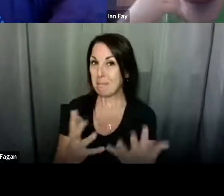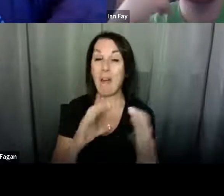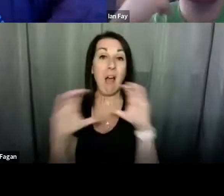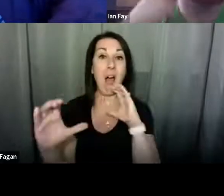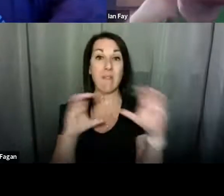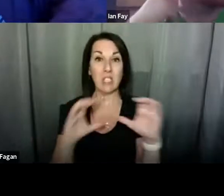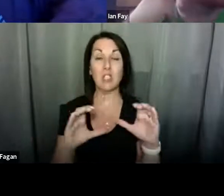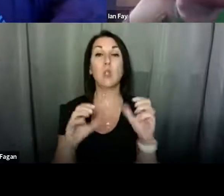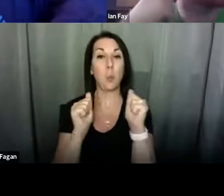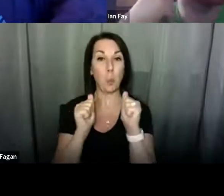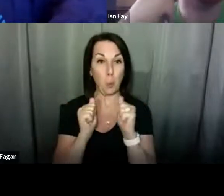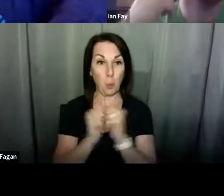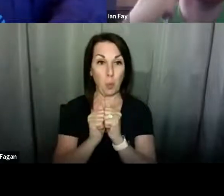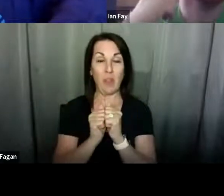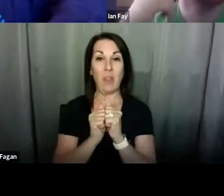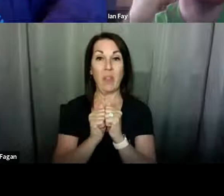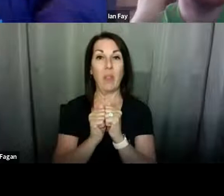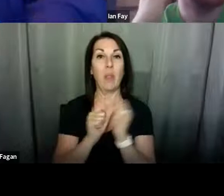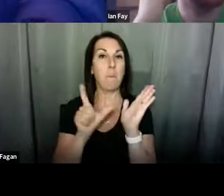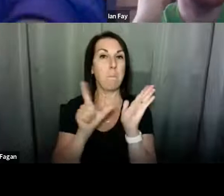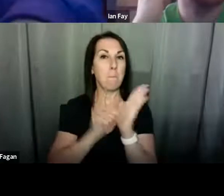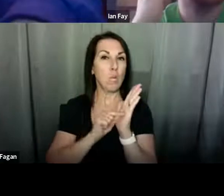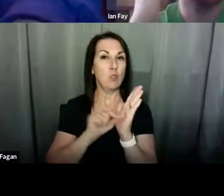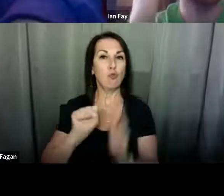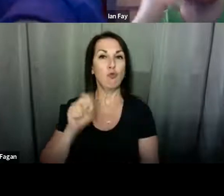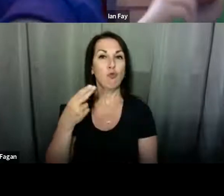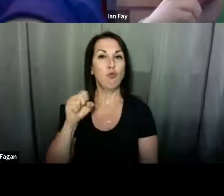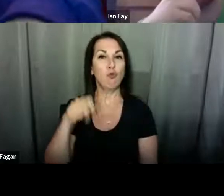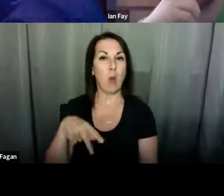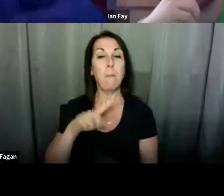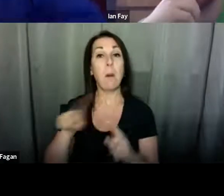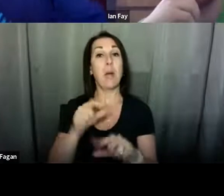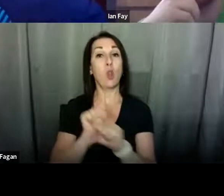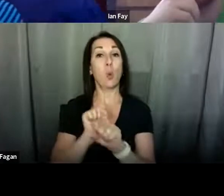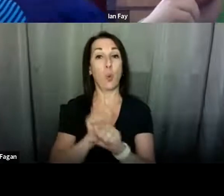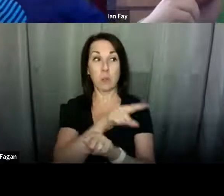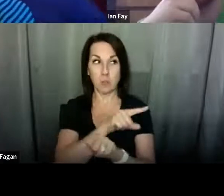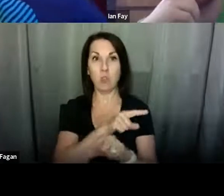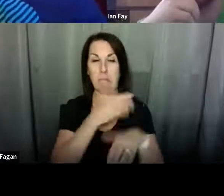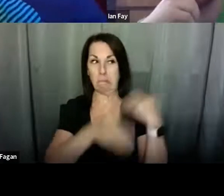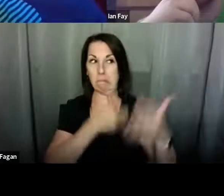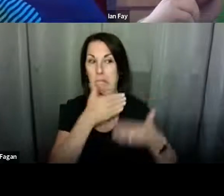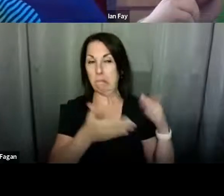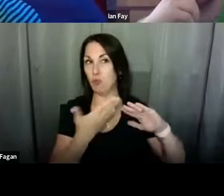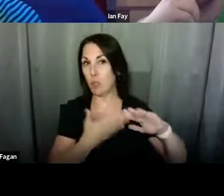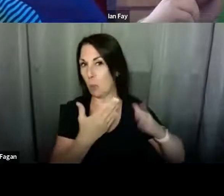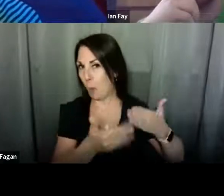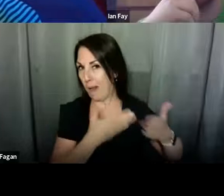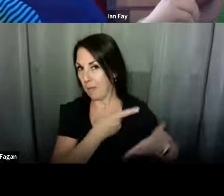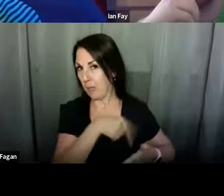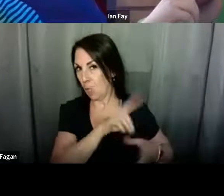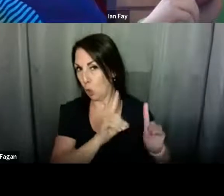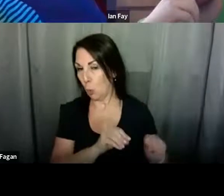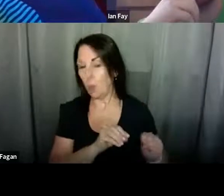conversations I've had with the press, with the print shop about the work as they're working to do what they have to do with it have